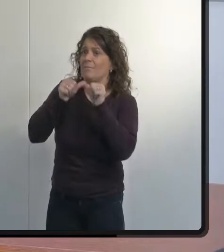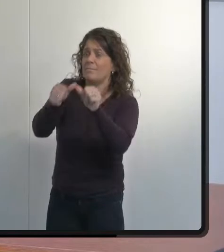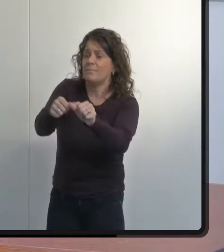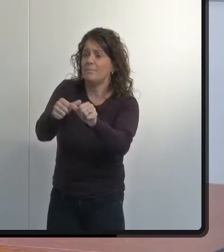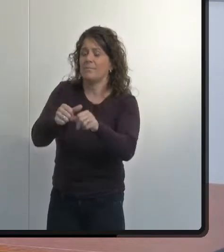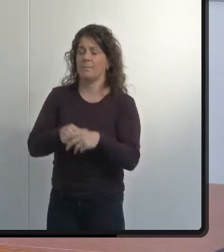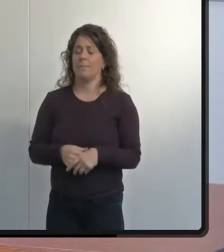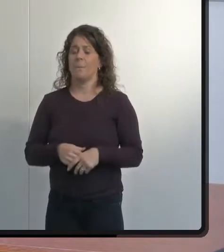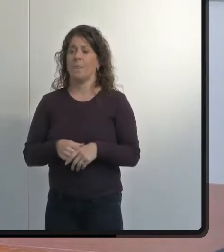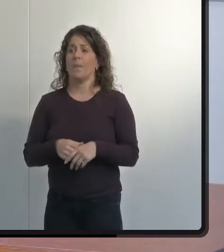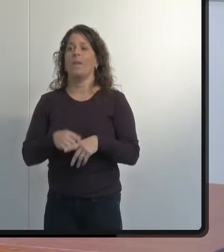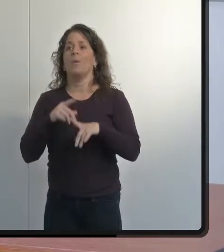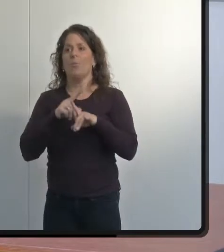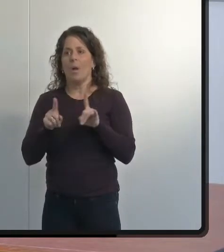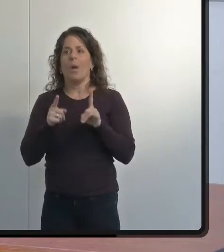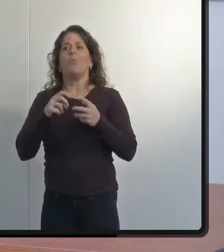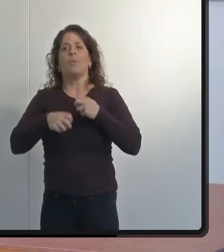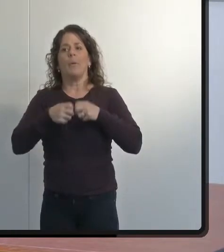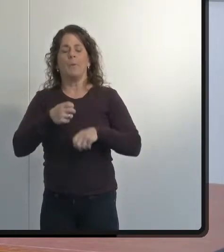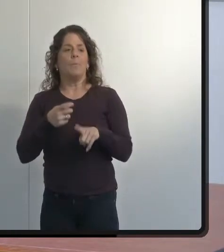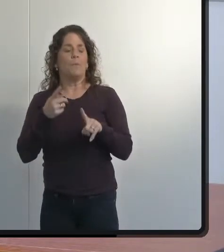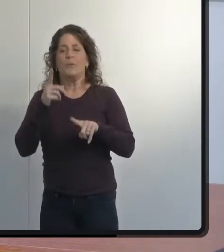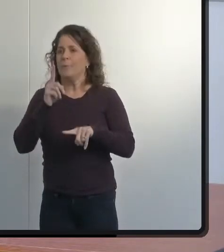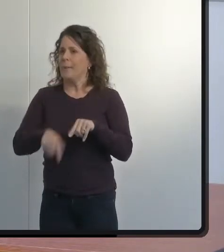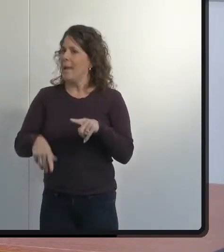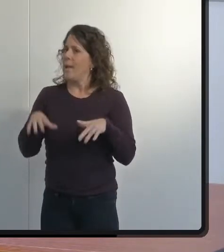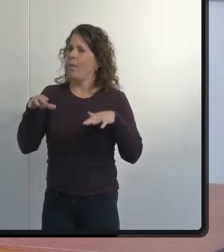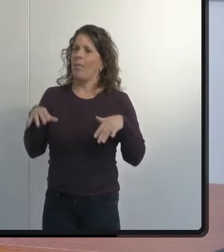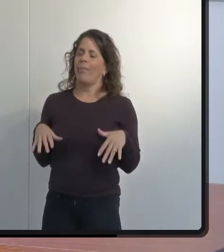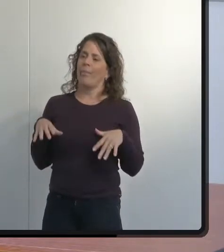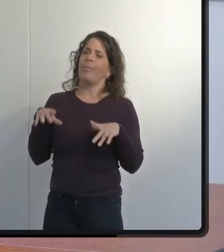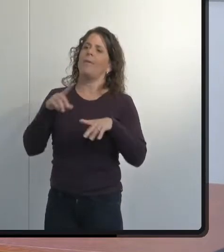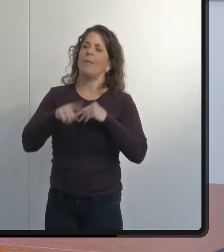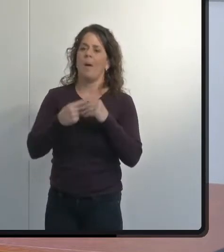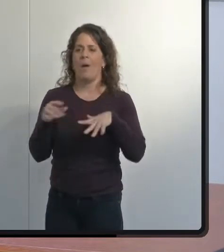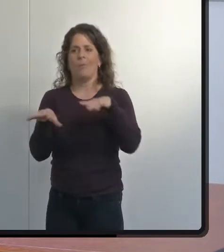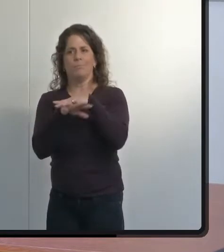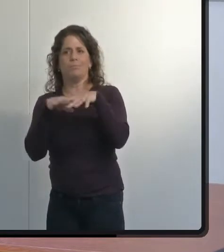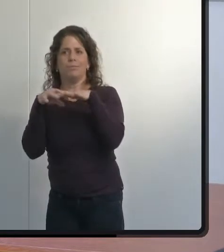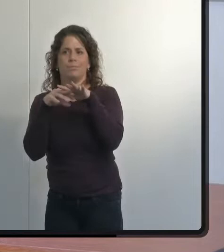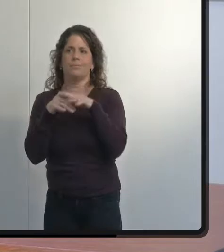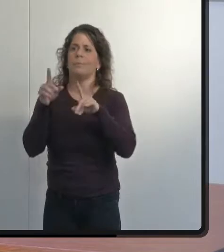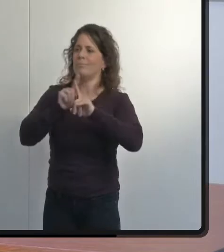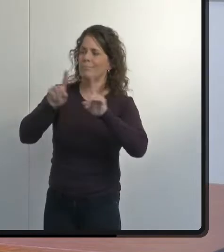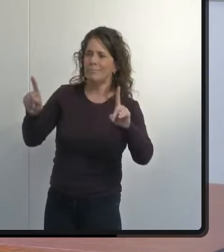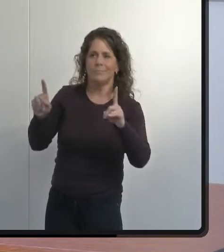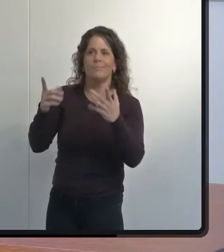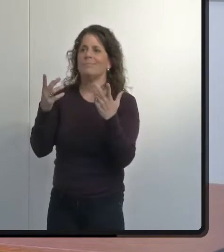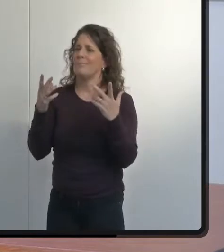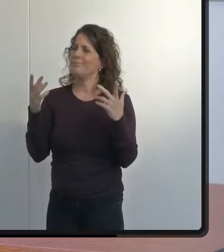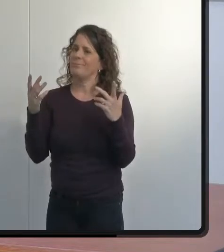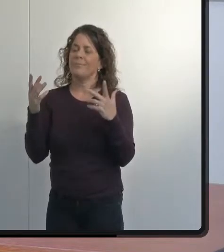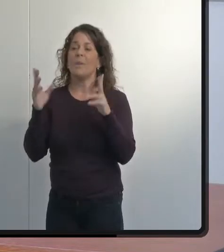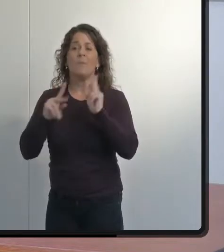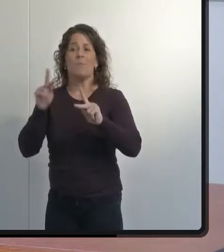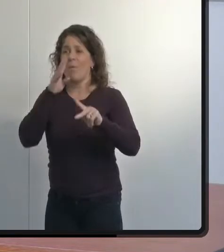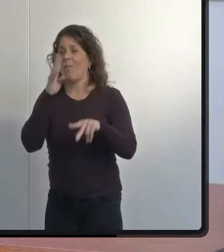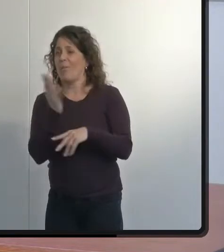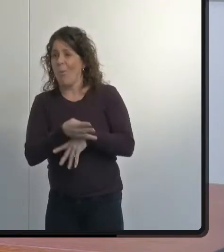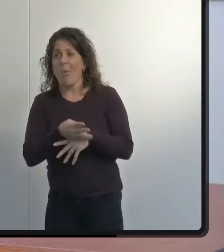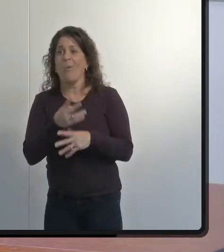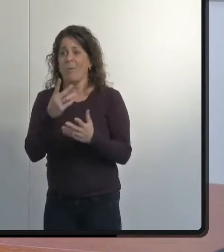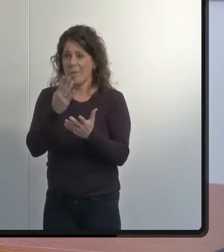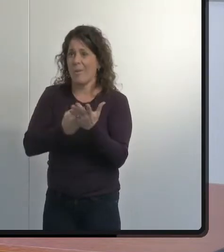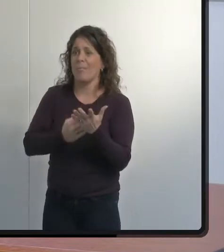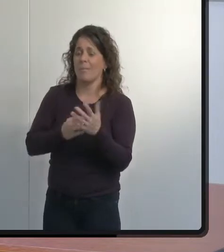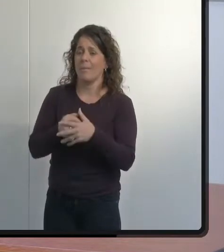cheat social distancing. Backyard barbecues, beaches, play dates. Some are beginning to assert that